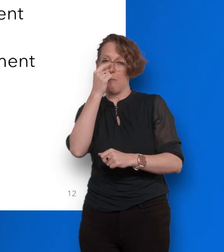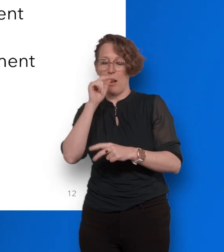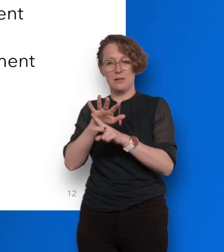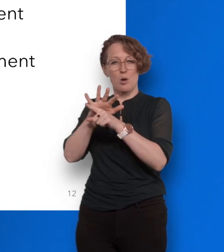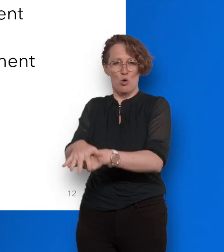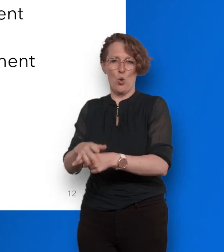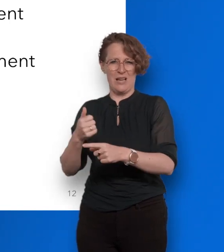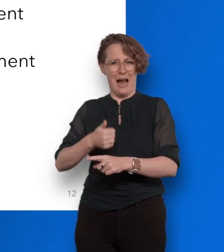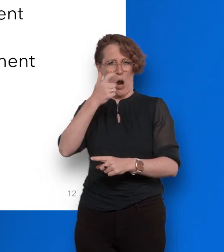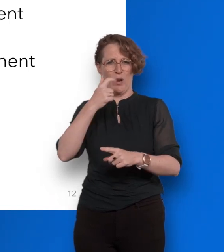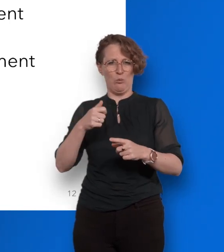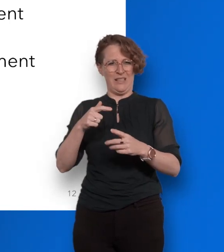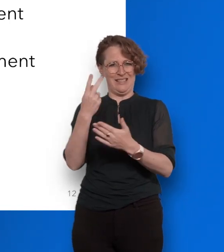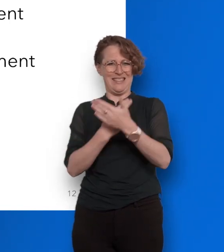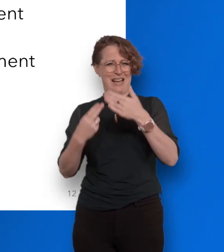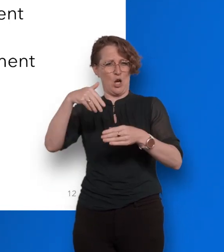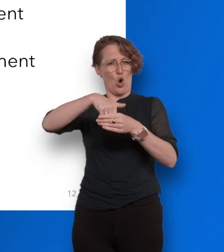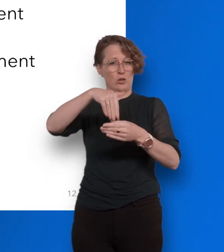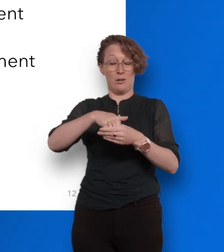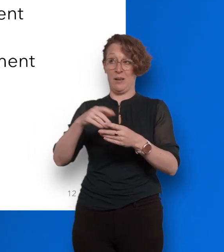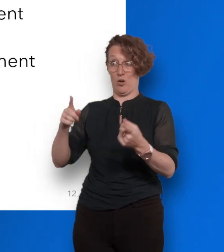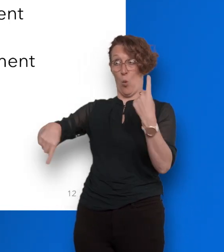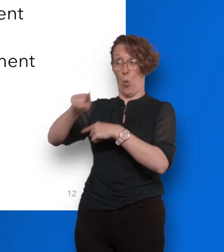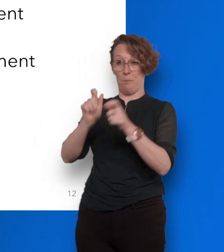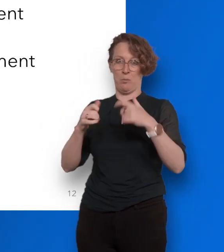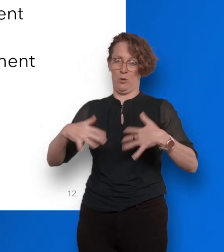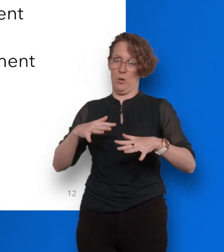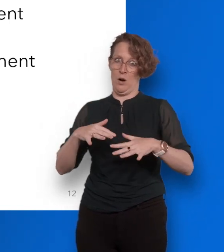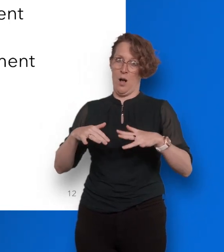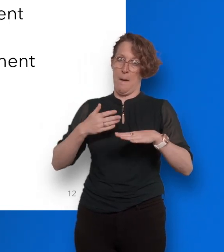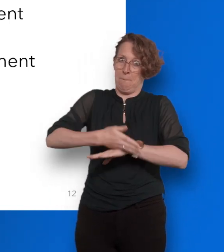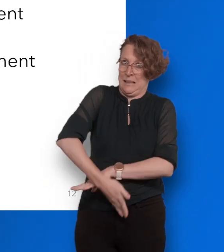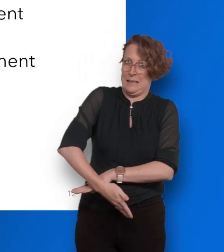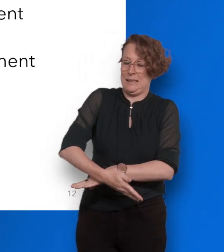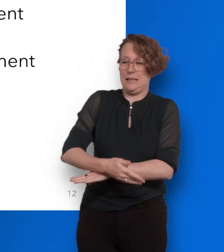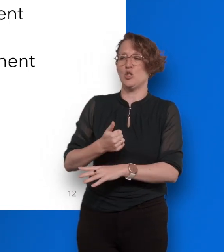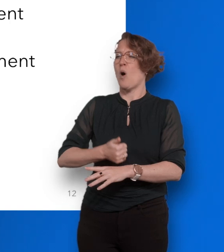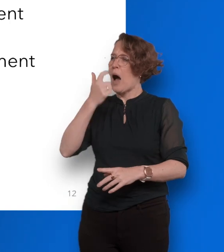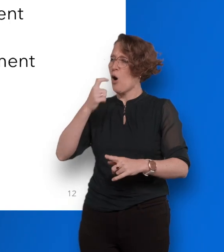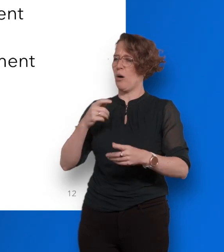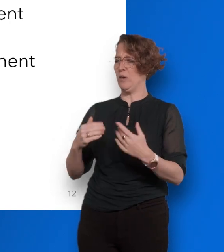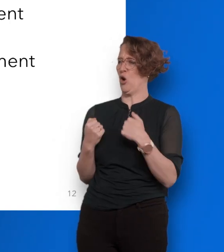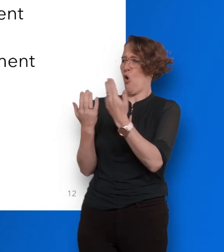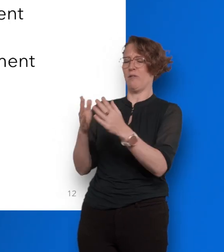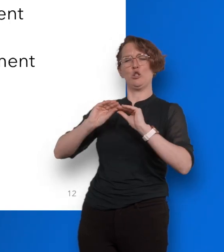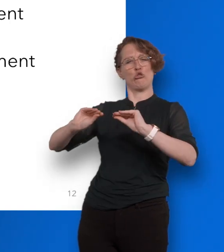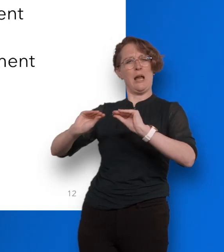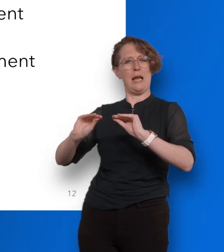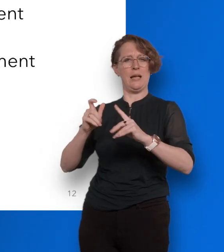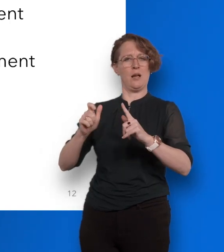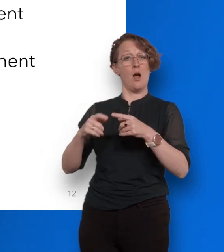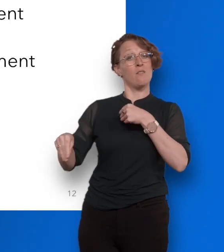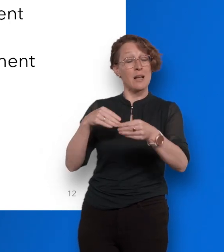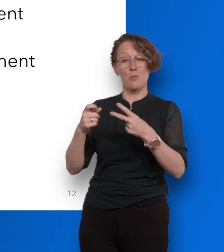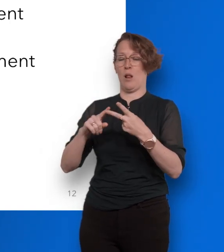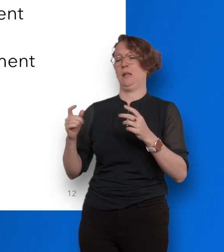when designing content? And ultimately, these are very, very busy people. How do we kind of build something that is flexible and also safe